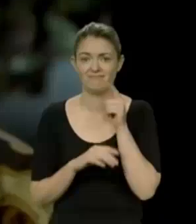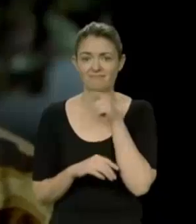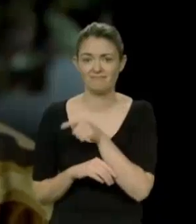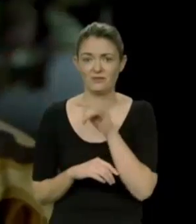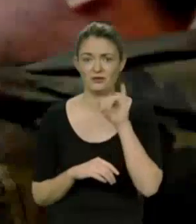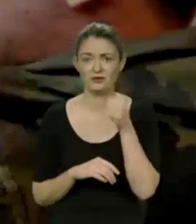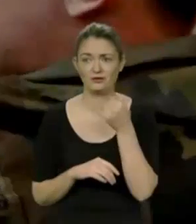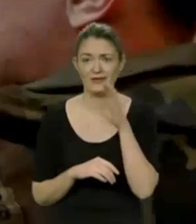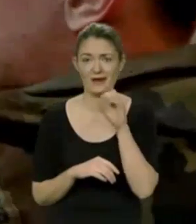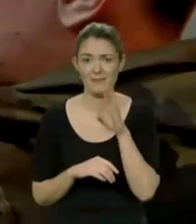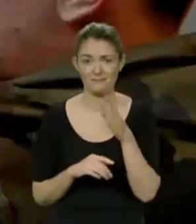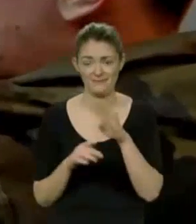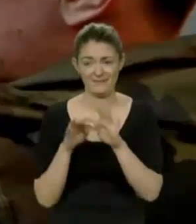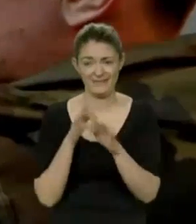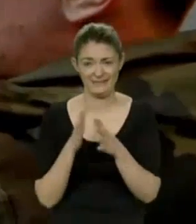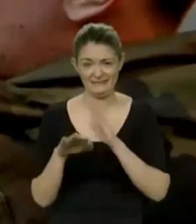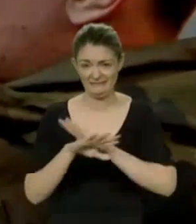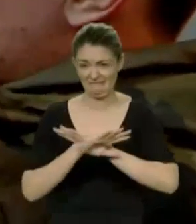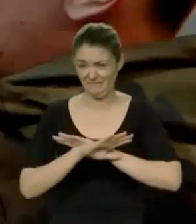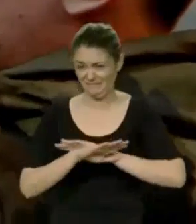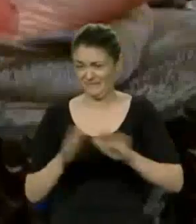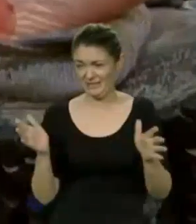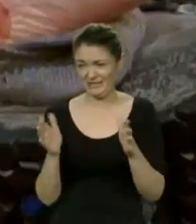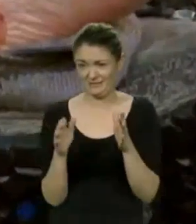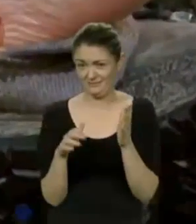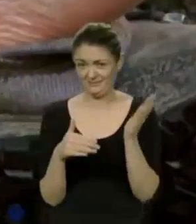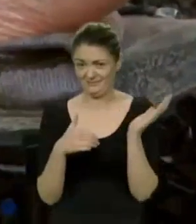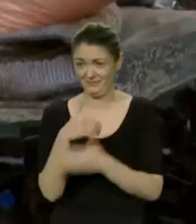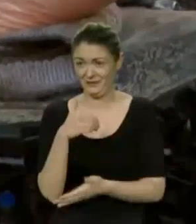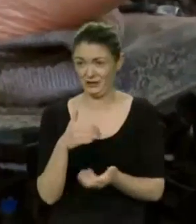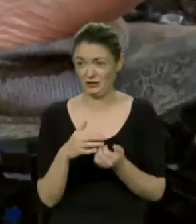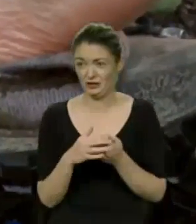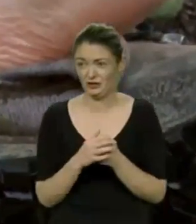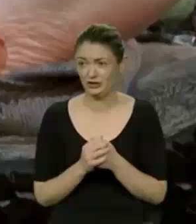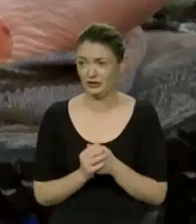Recruit Jacob. Oh, his feet got absolutely hammered, unfortunately.